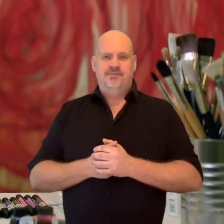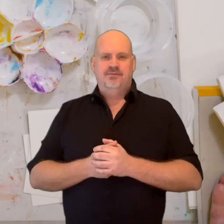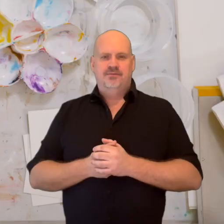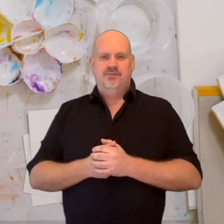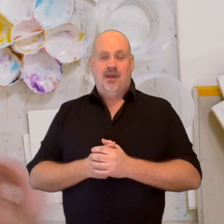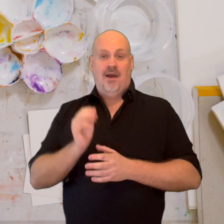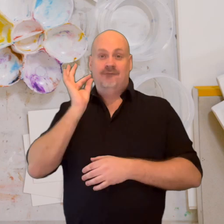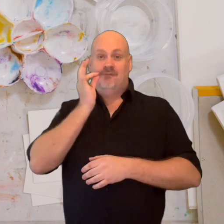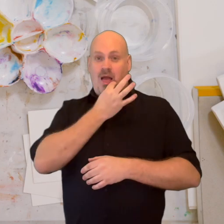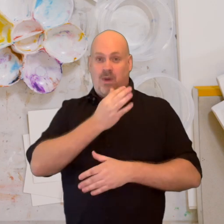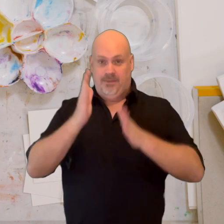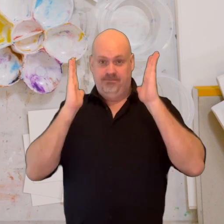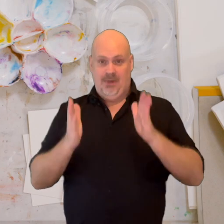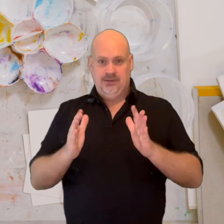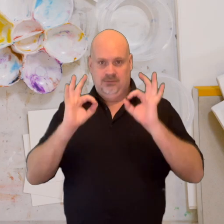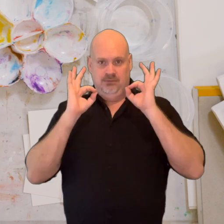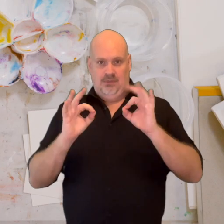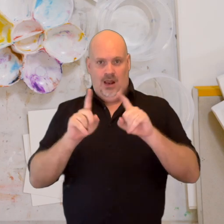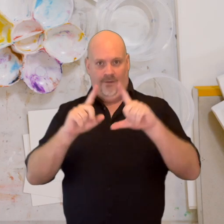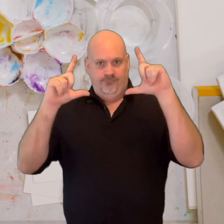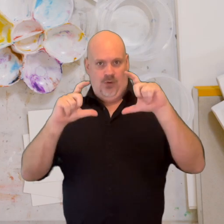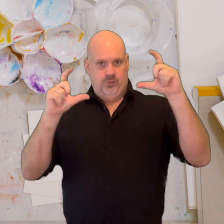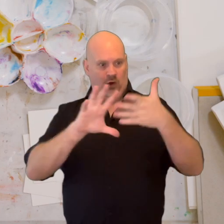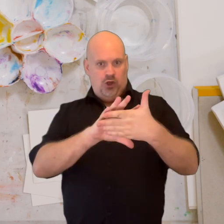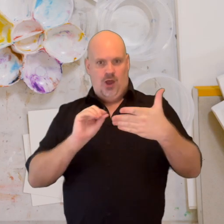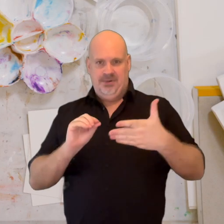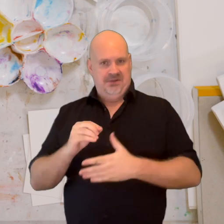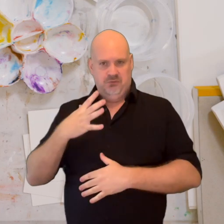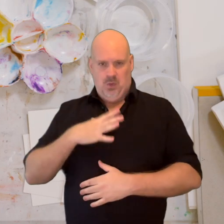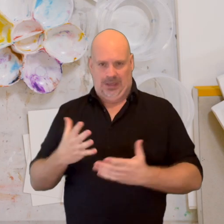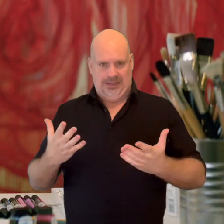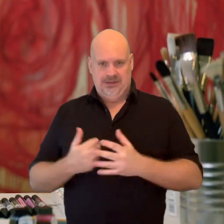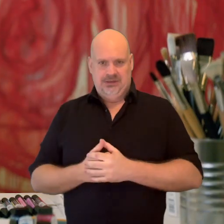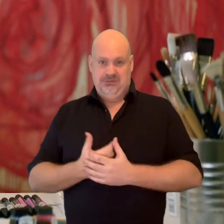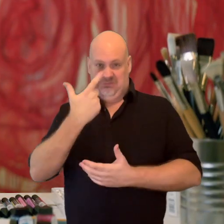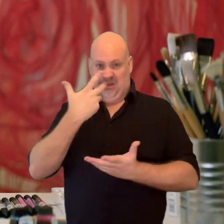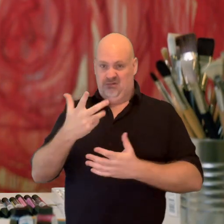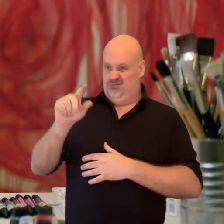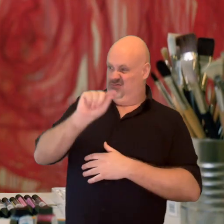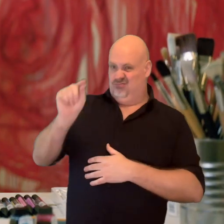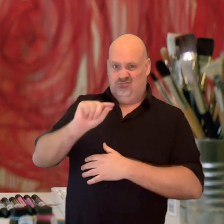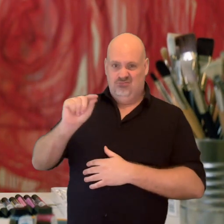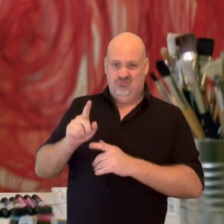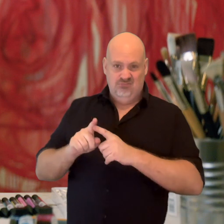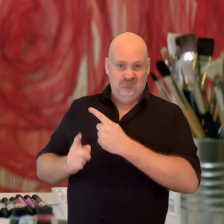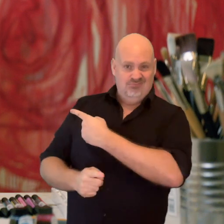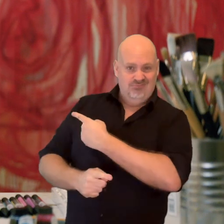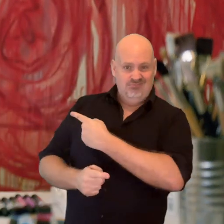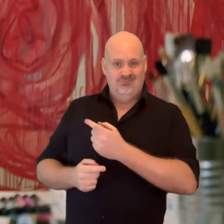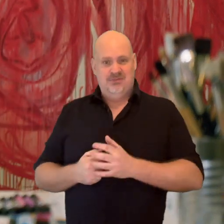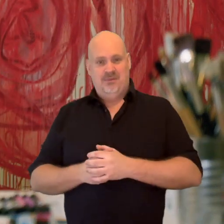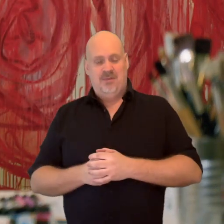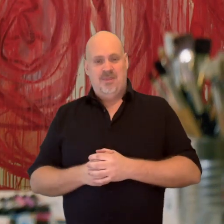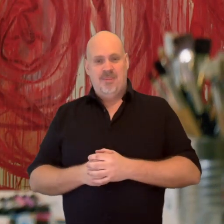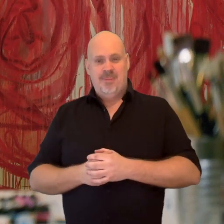a flower doesn't have to be like a photo. It can be just a squiggle. It's